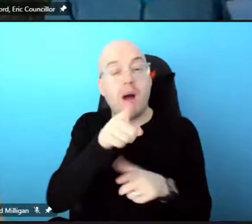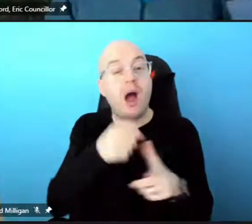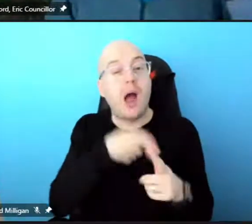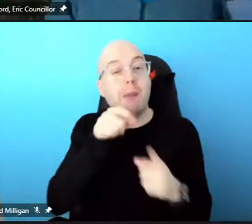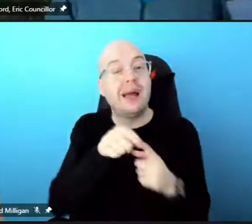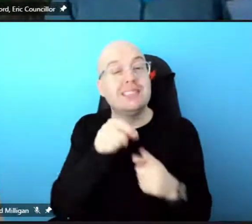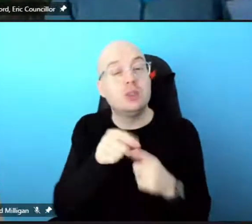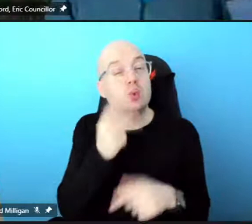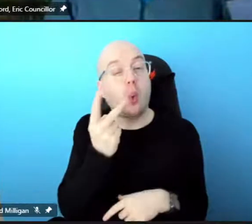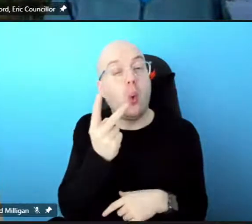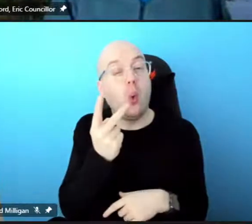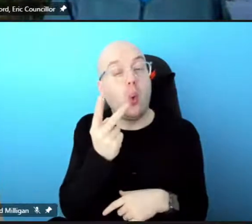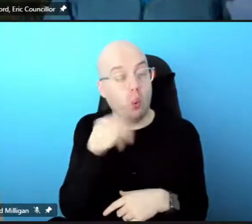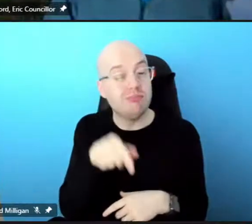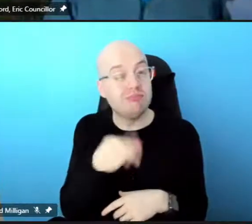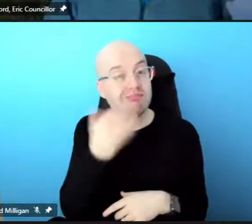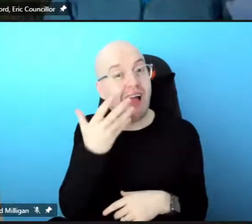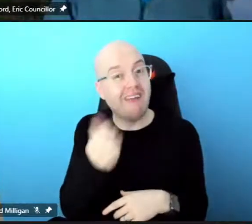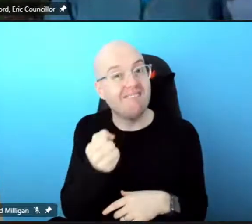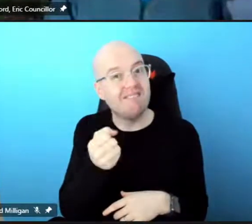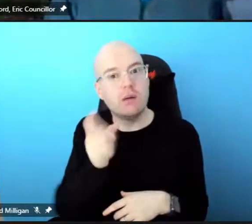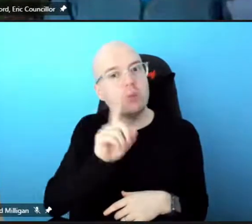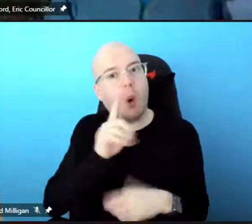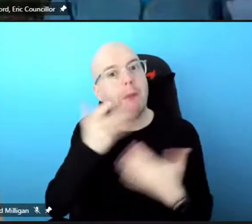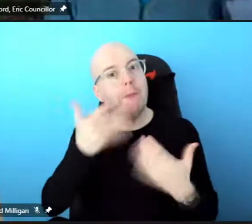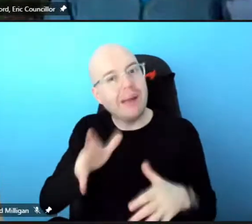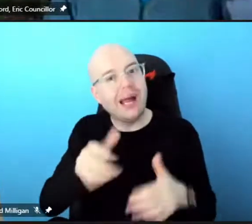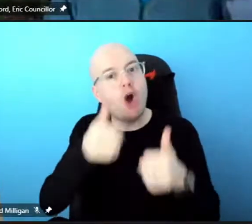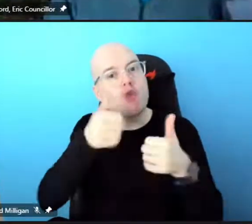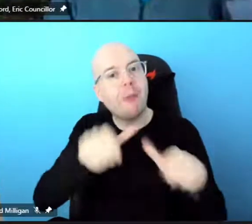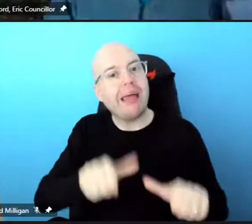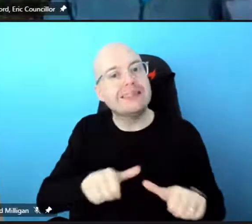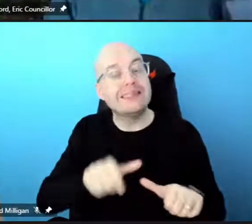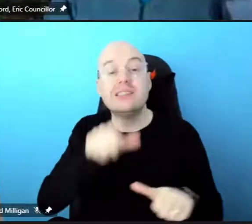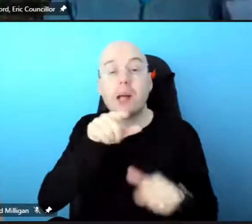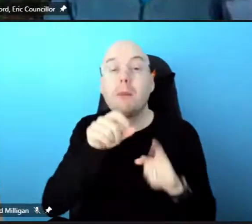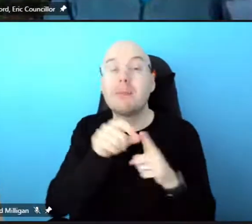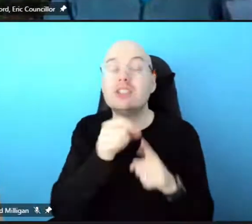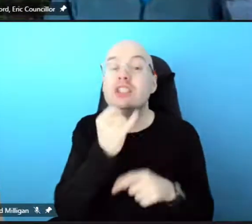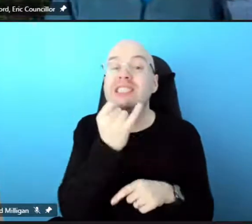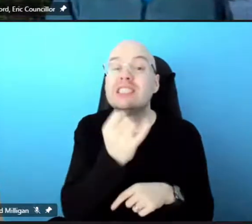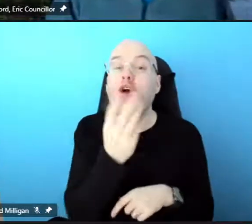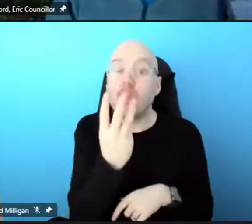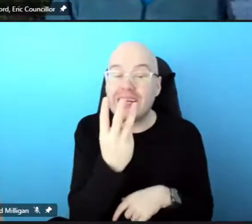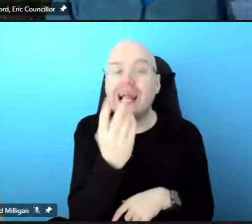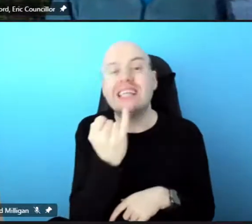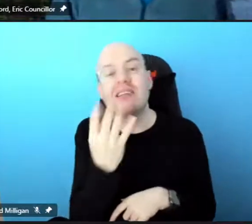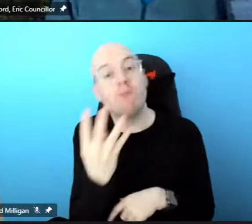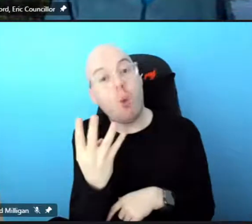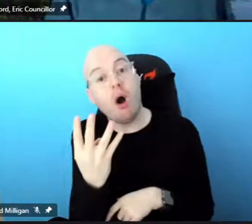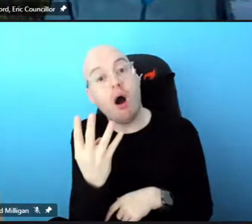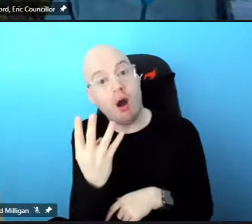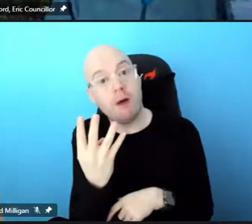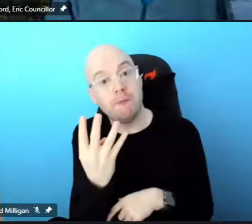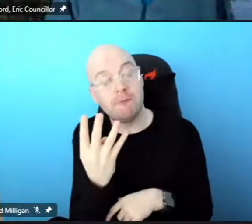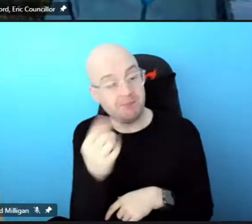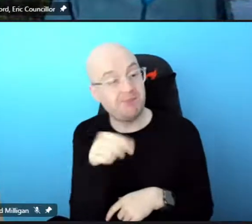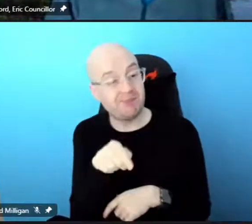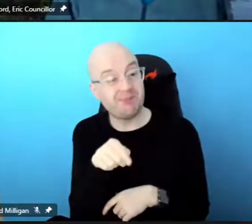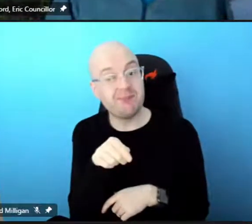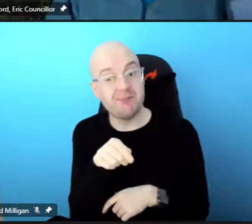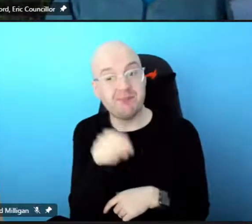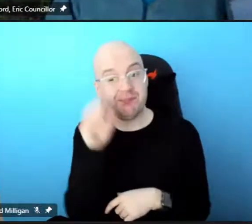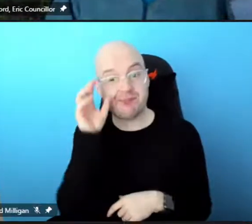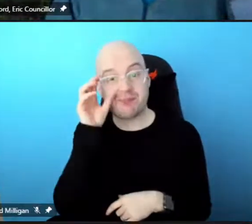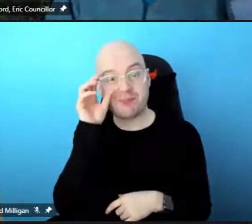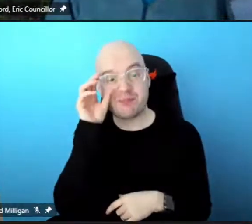the assignments that have been completed in the period, and that's on page 63 and 64. There aren't any significant pieces of work